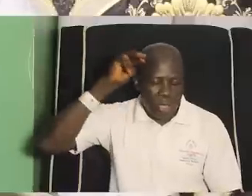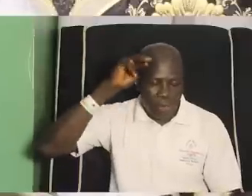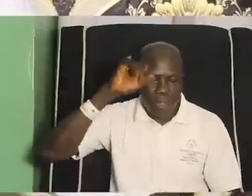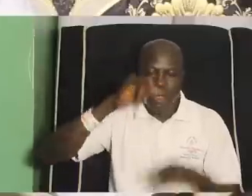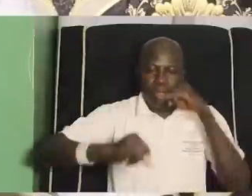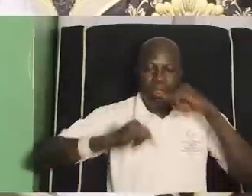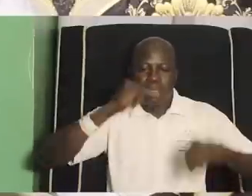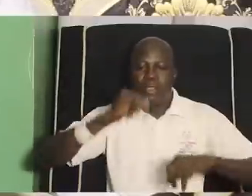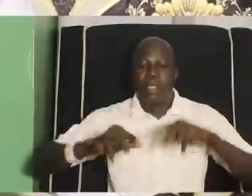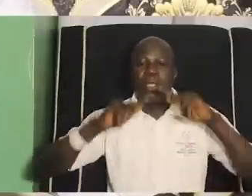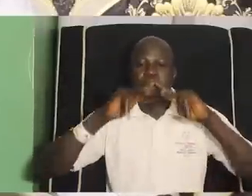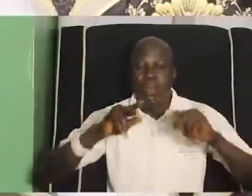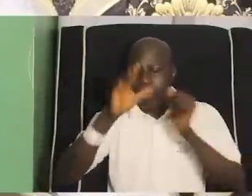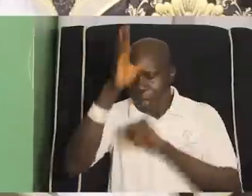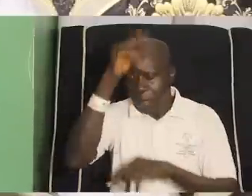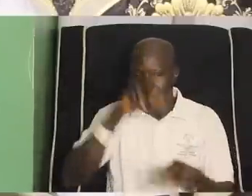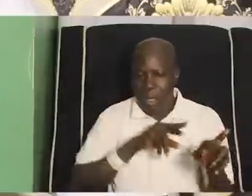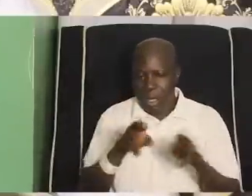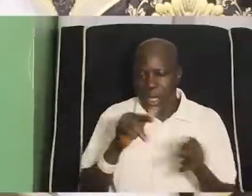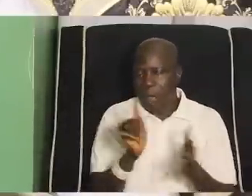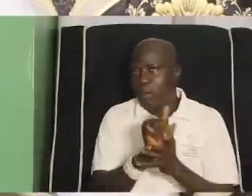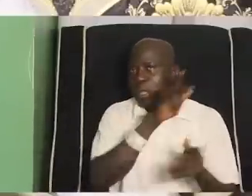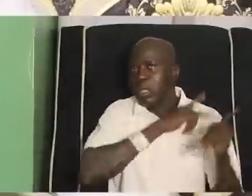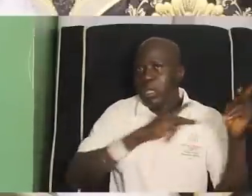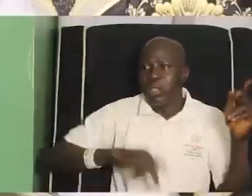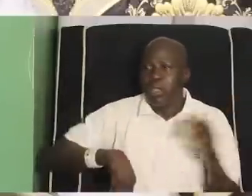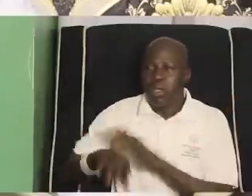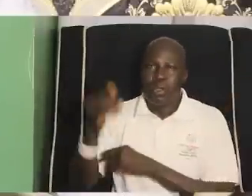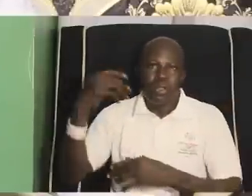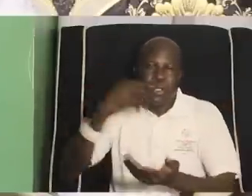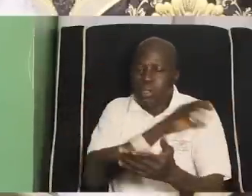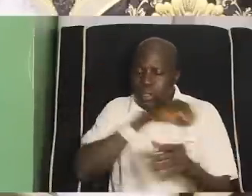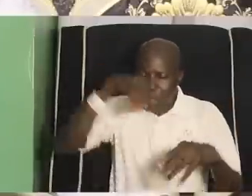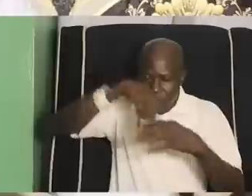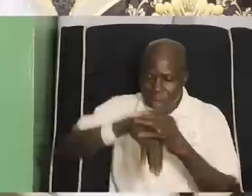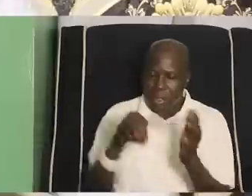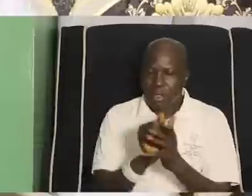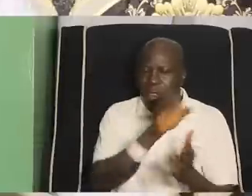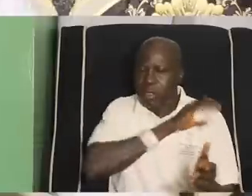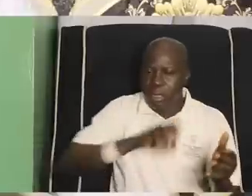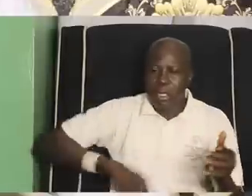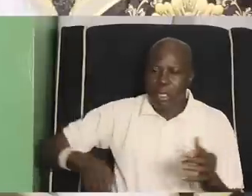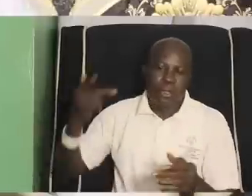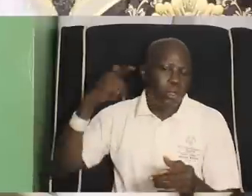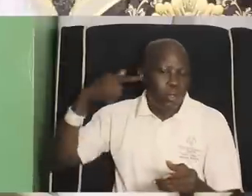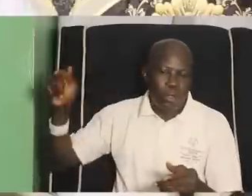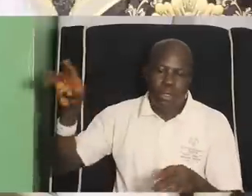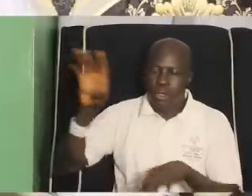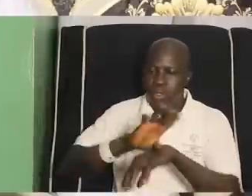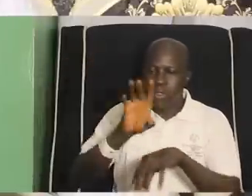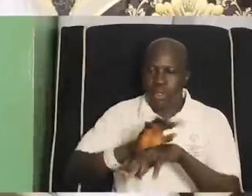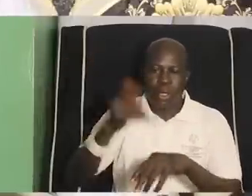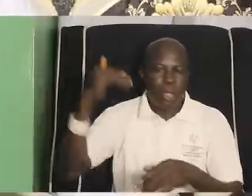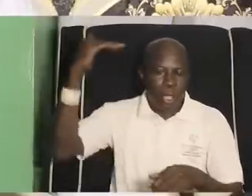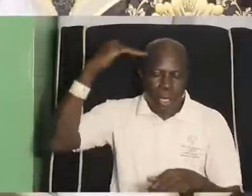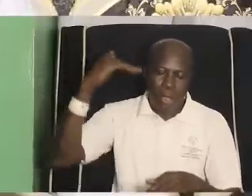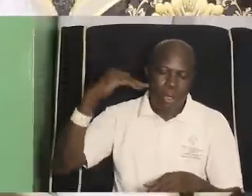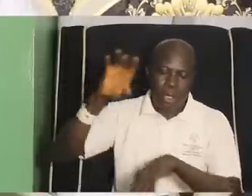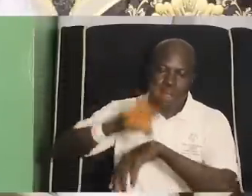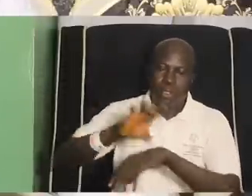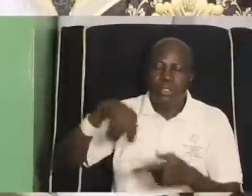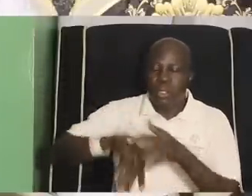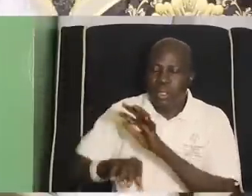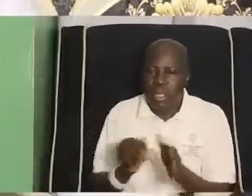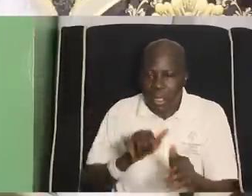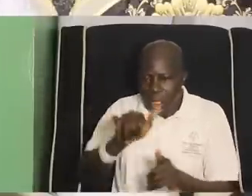JP BabaSebioba, Lati your seat of Calvary Church, Land of Reality. Tell you our name, Baremo